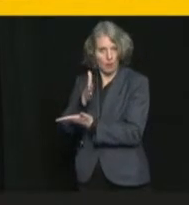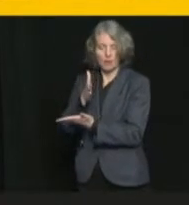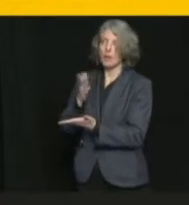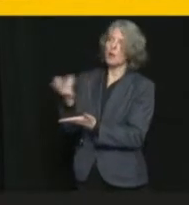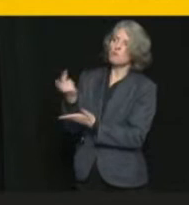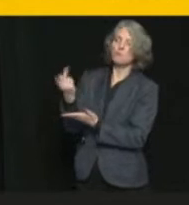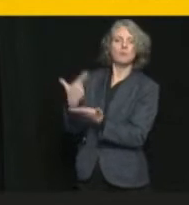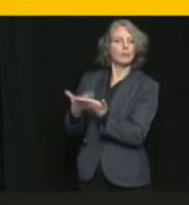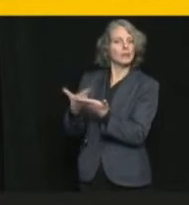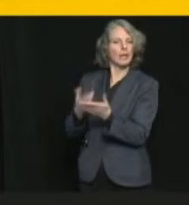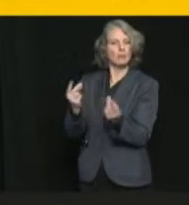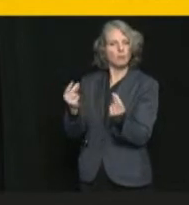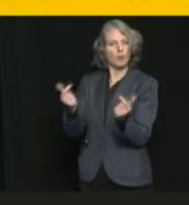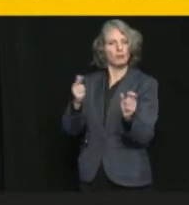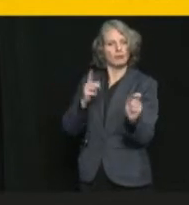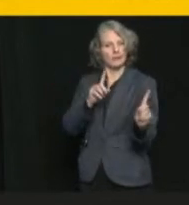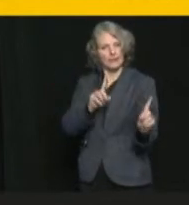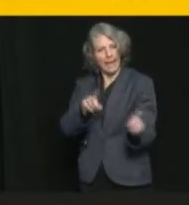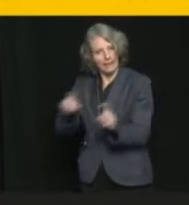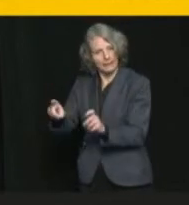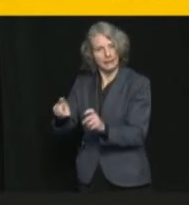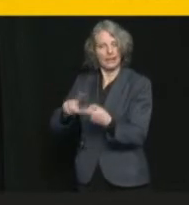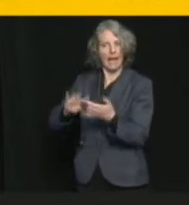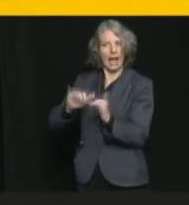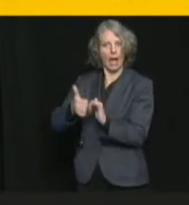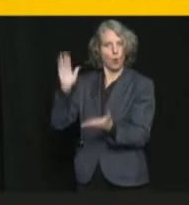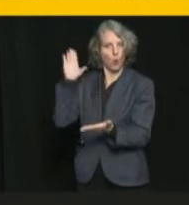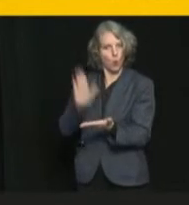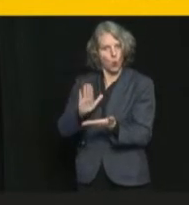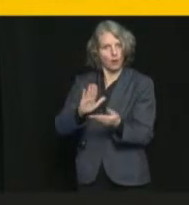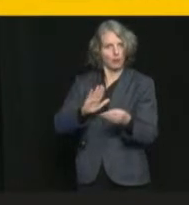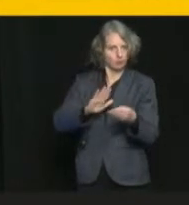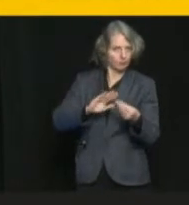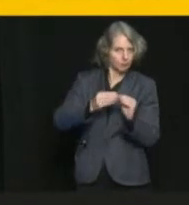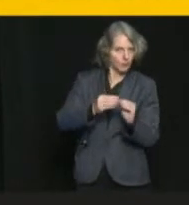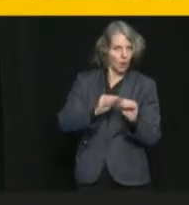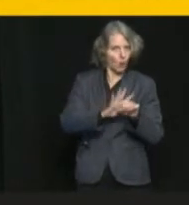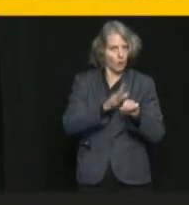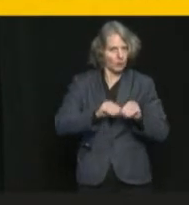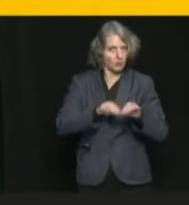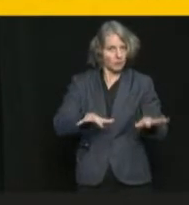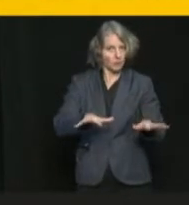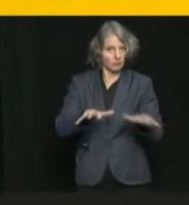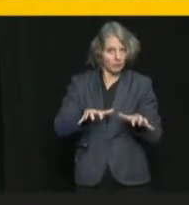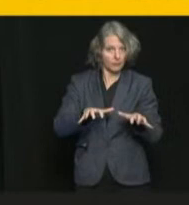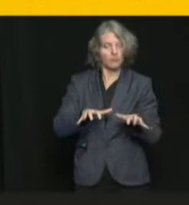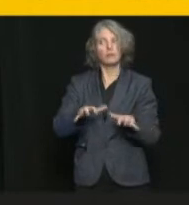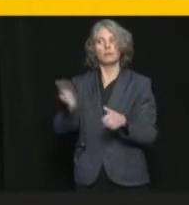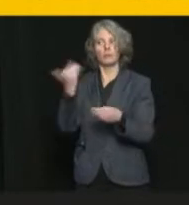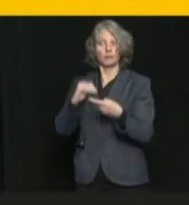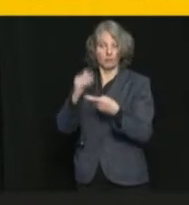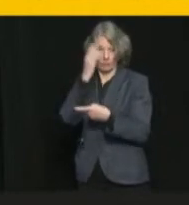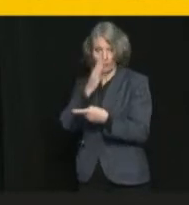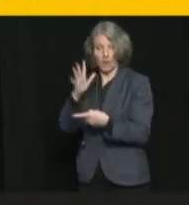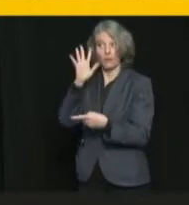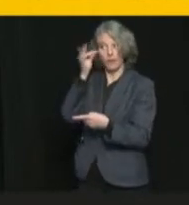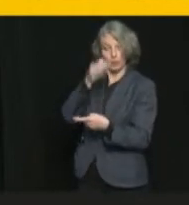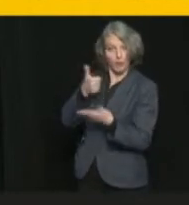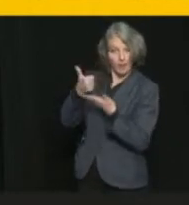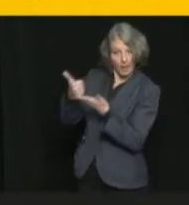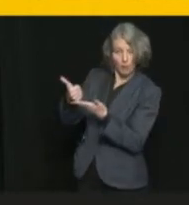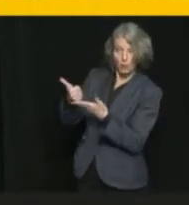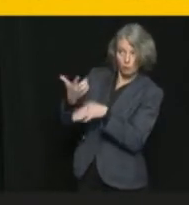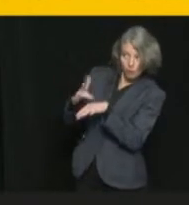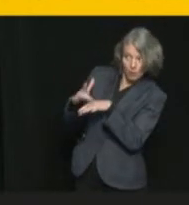the role that that could play in keeping these numbers down. We also, of course, let him know that federal help is available